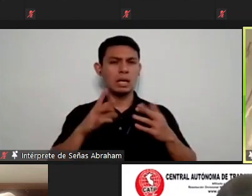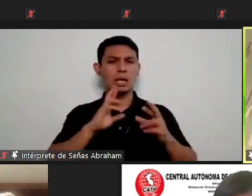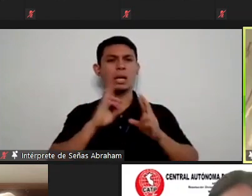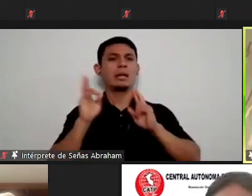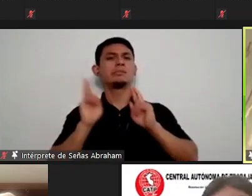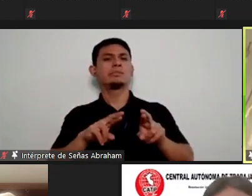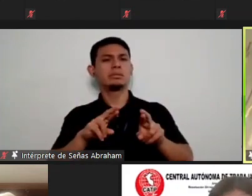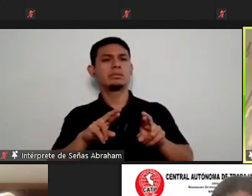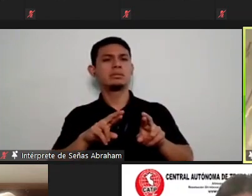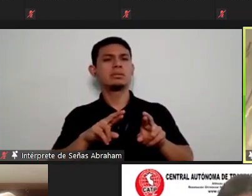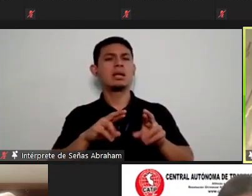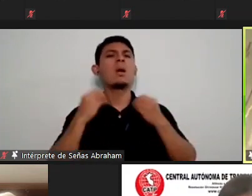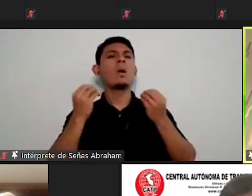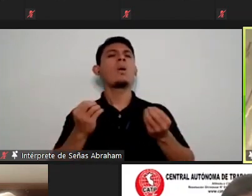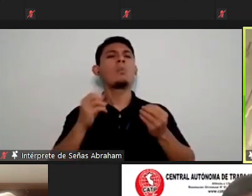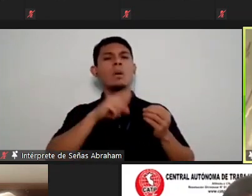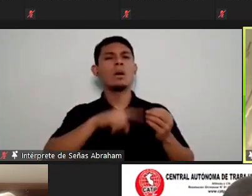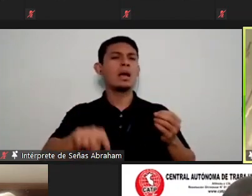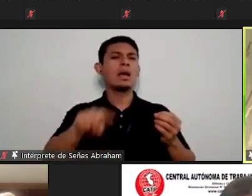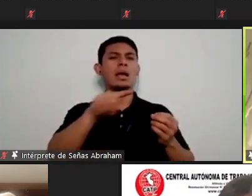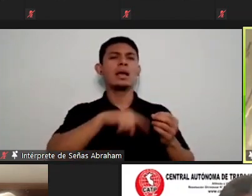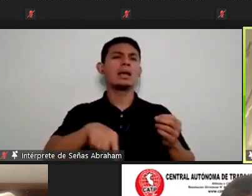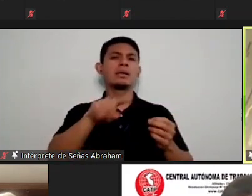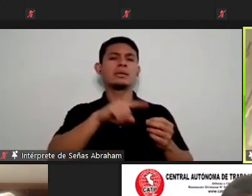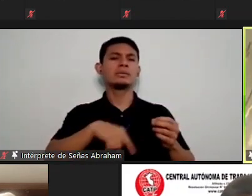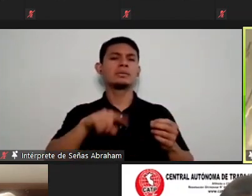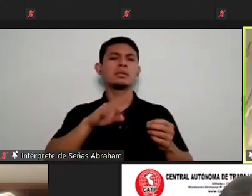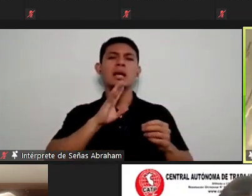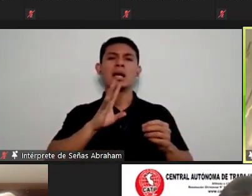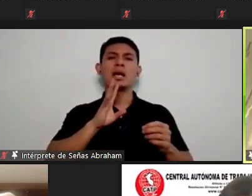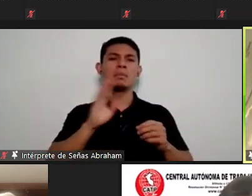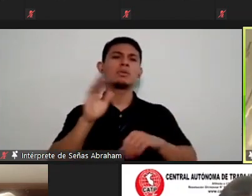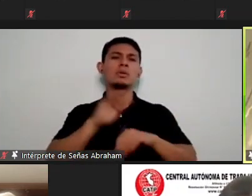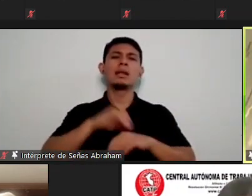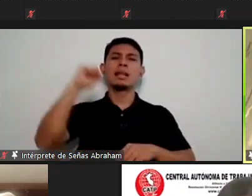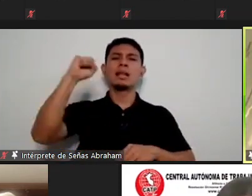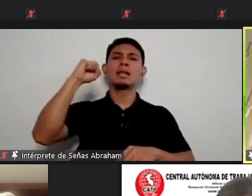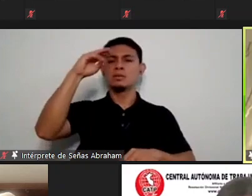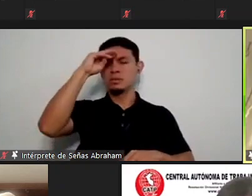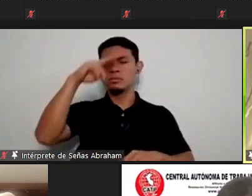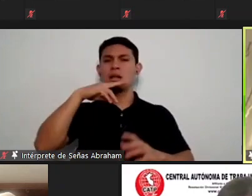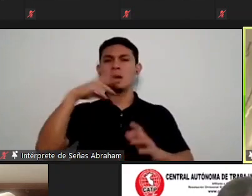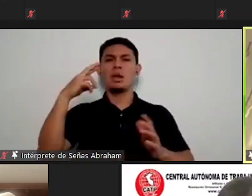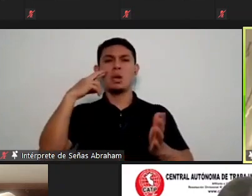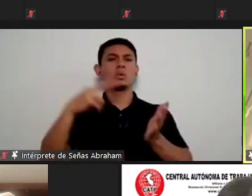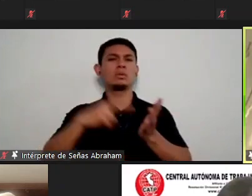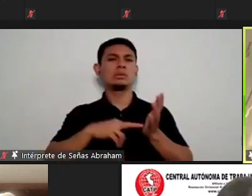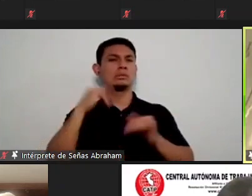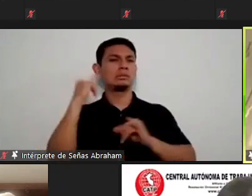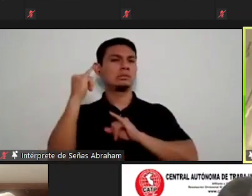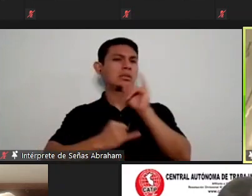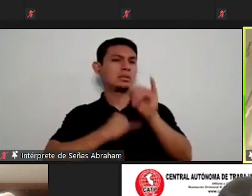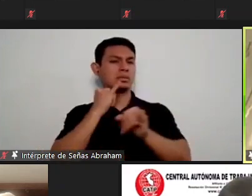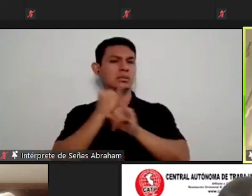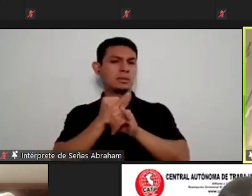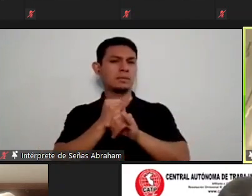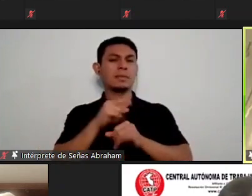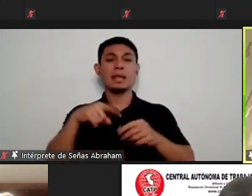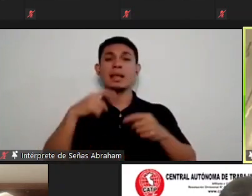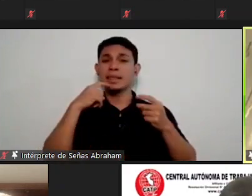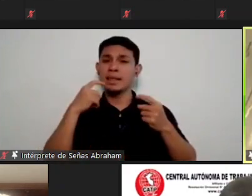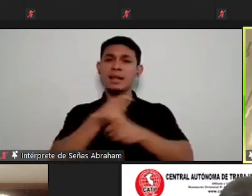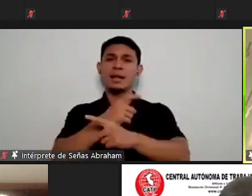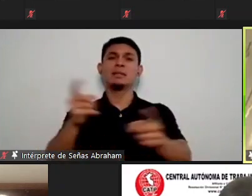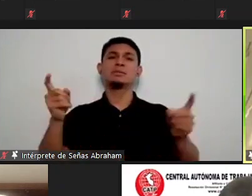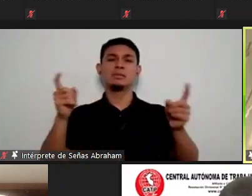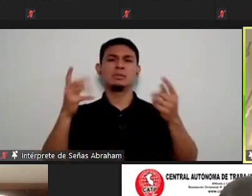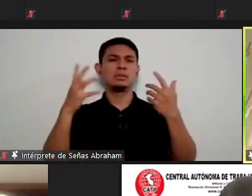on internationally recognized human rights the m e declaration clearly calls for